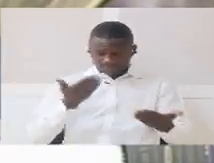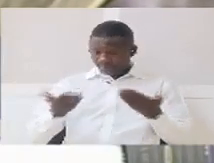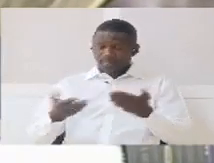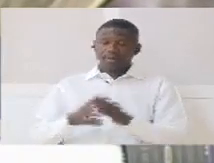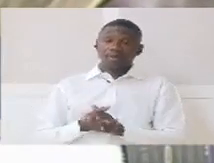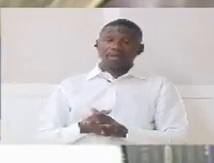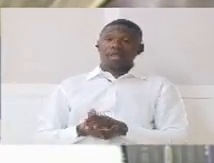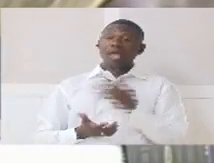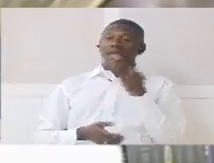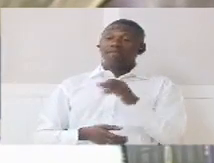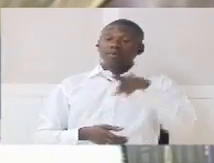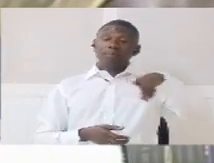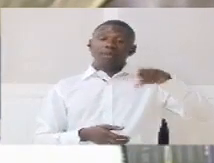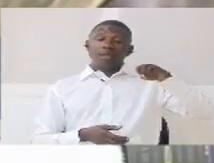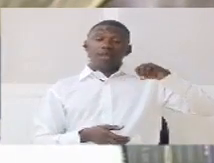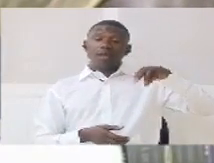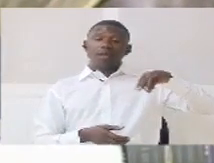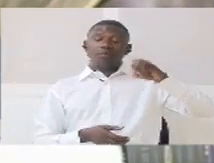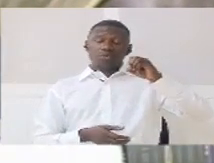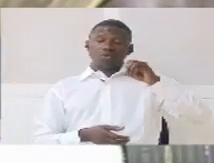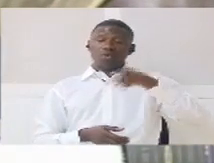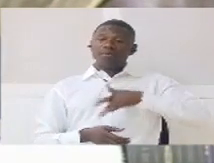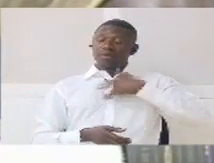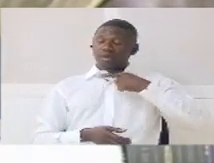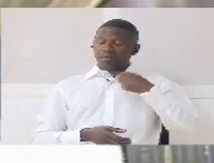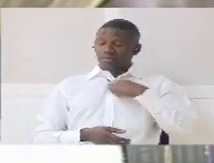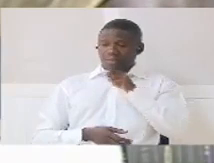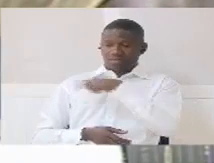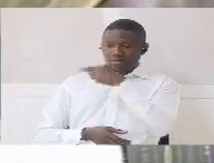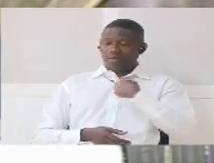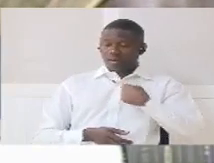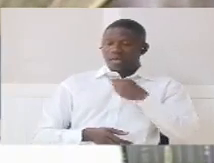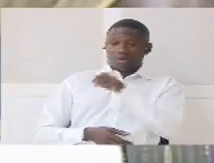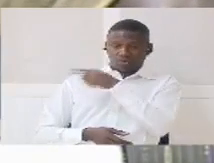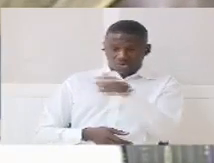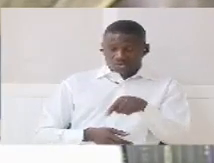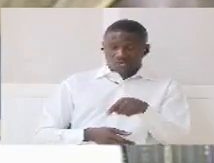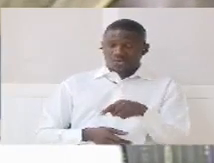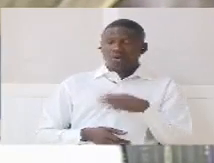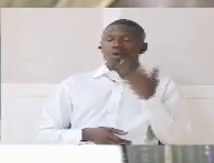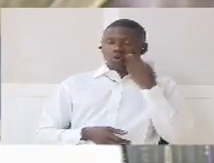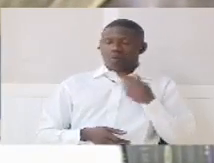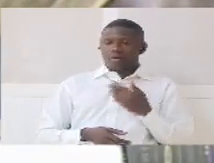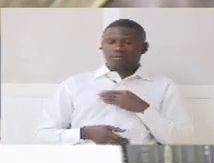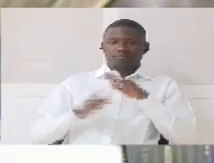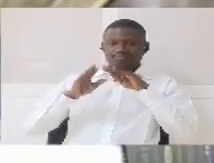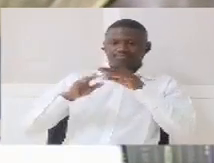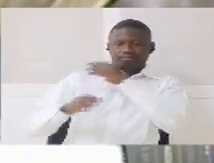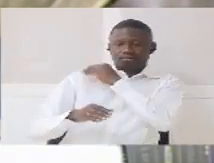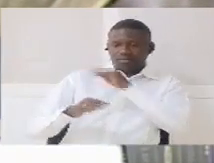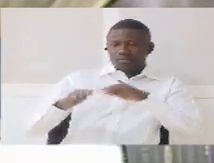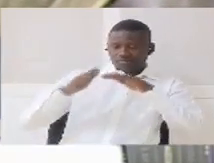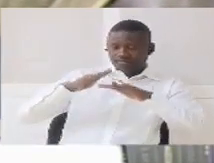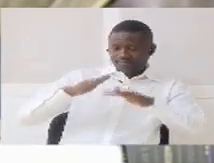the thing. Yeah, feel co, I am at wrong side. If they feel that I am wrong, demotion on you, that could be when I will be demoted. But not you.